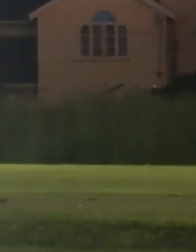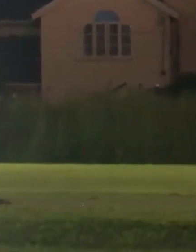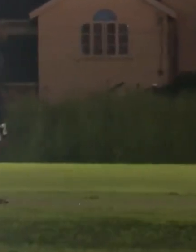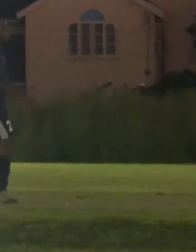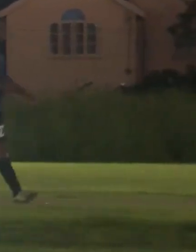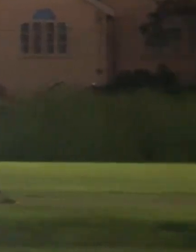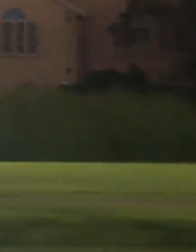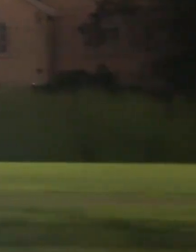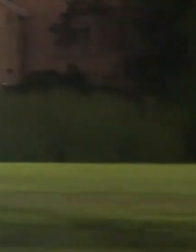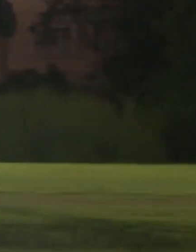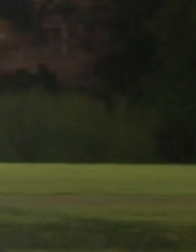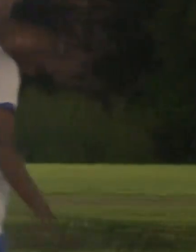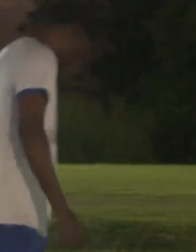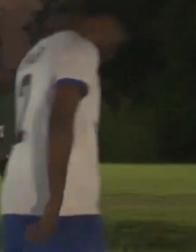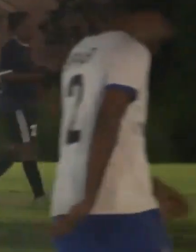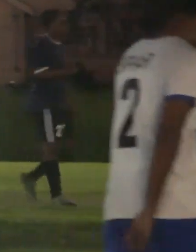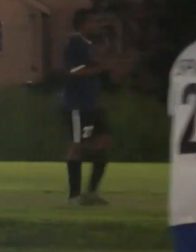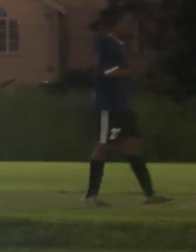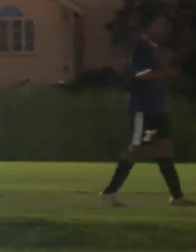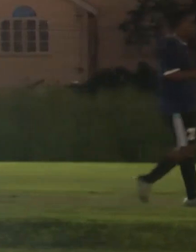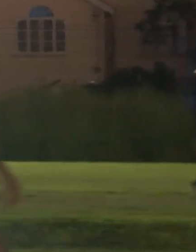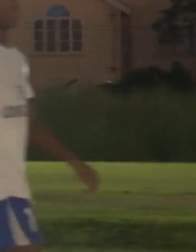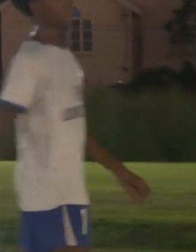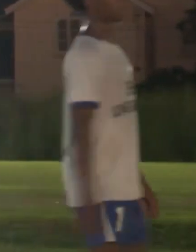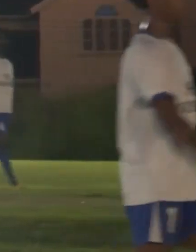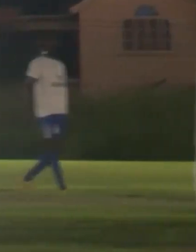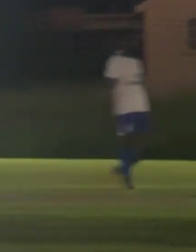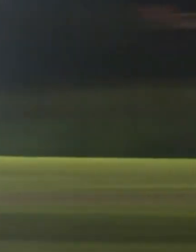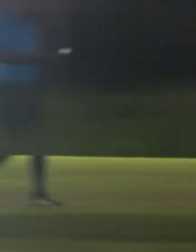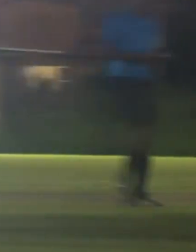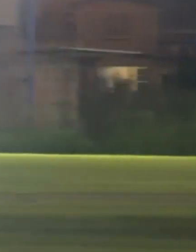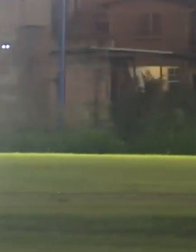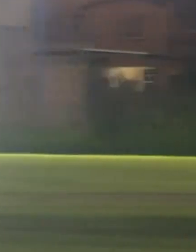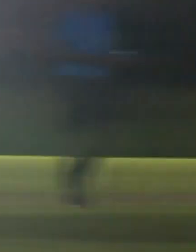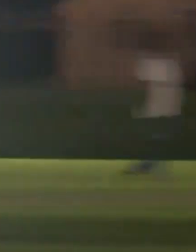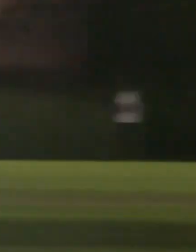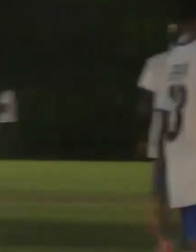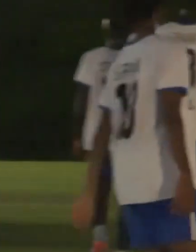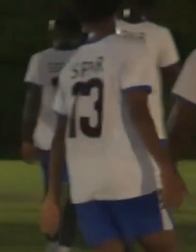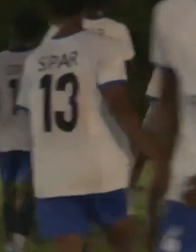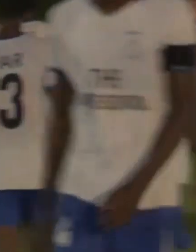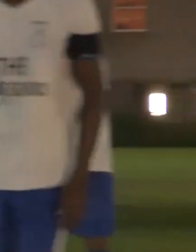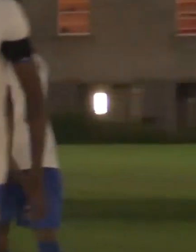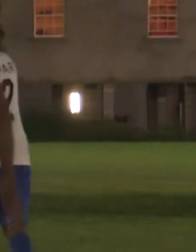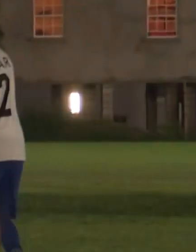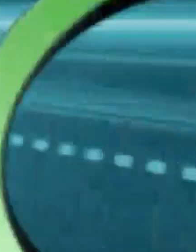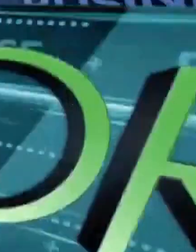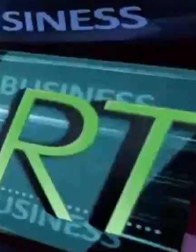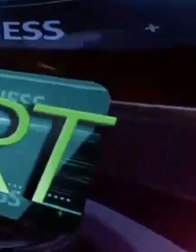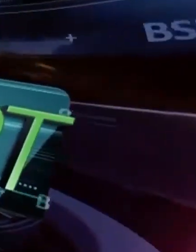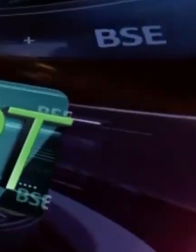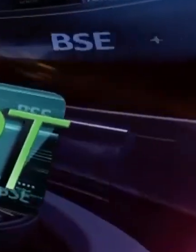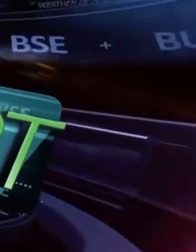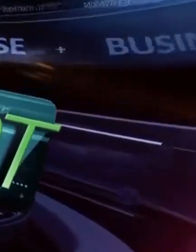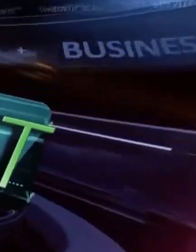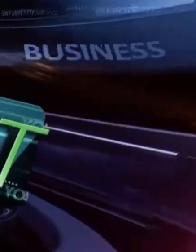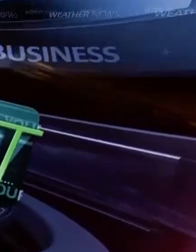of the Samuel Jackman Prescott Institute of Technology. Anmar Goodrich Boyce, CBC Sports.